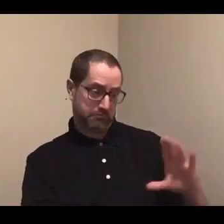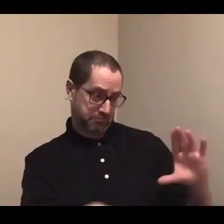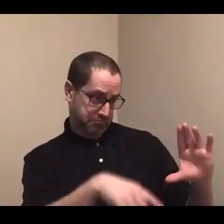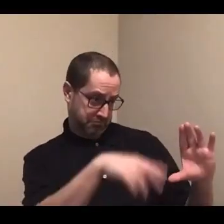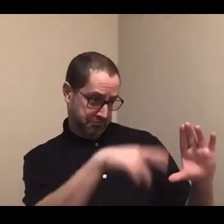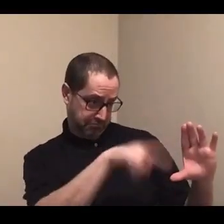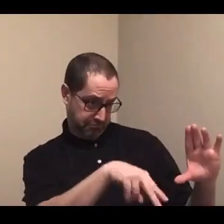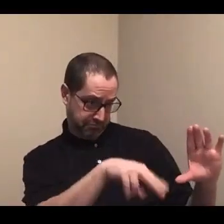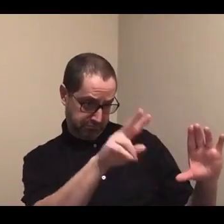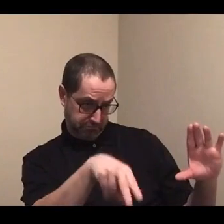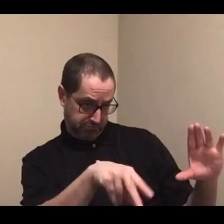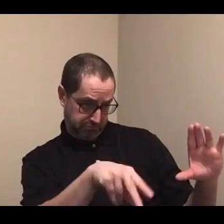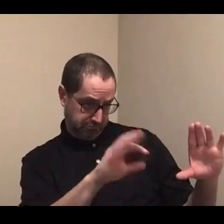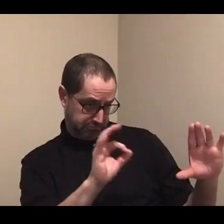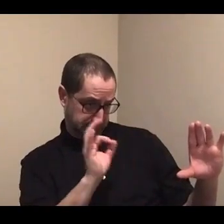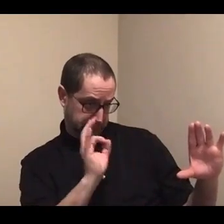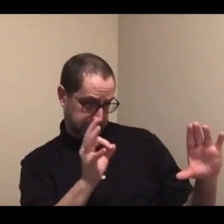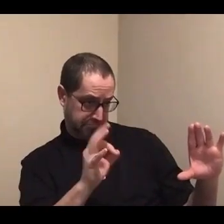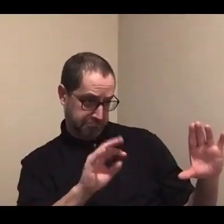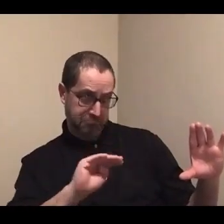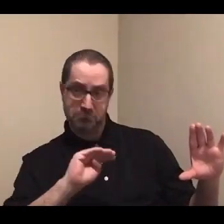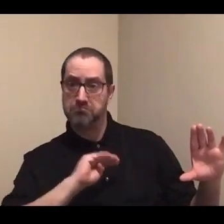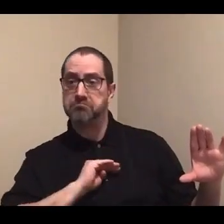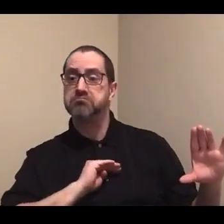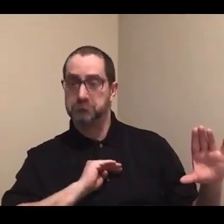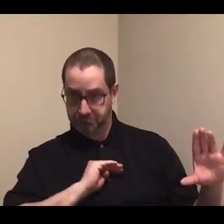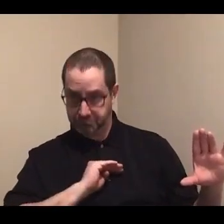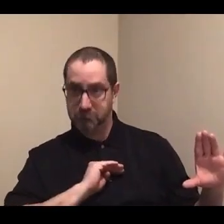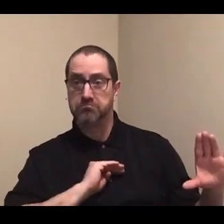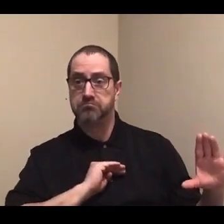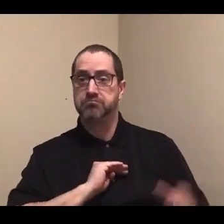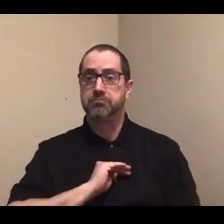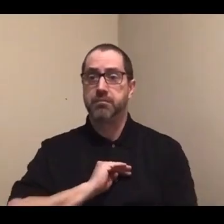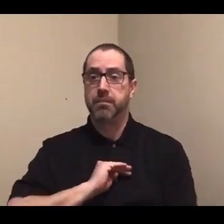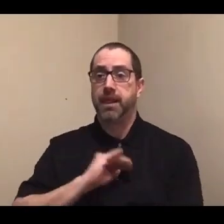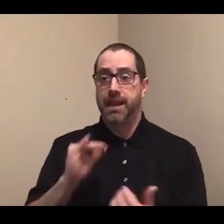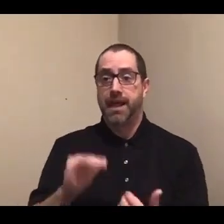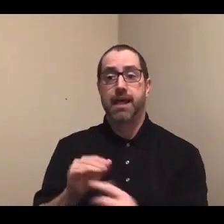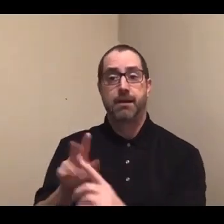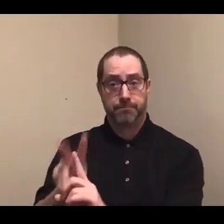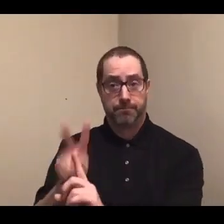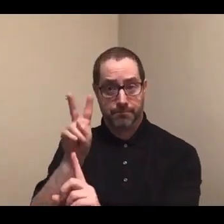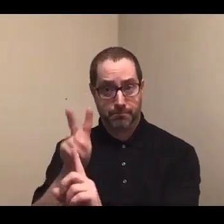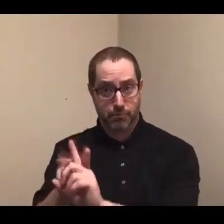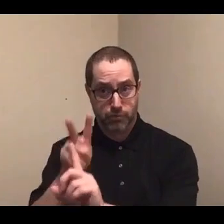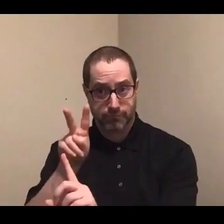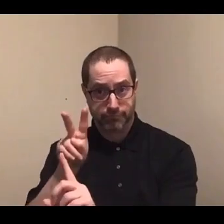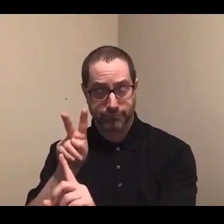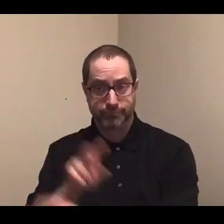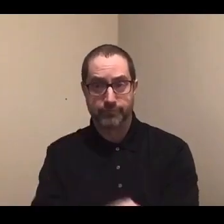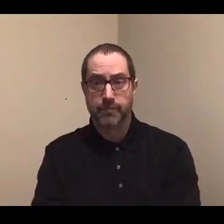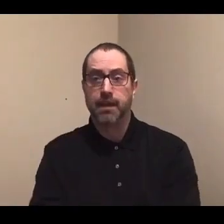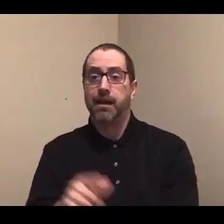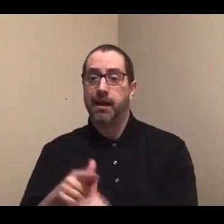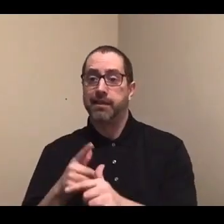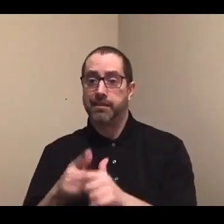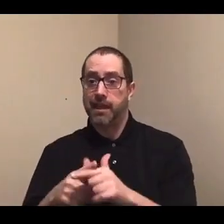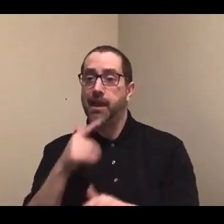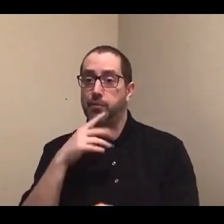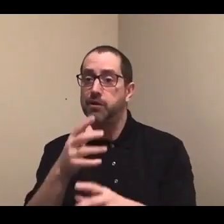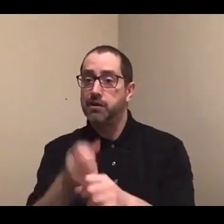entered in, and the appointment information looks great. And by booking my appointment, I am going to receive a text message and